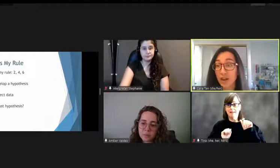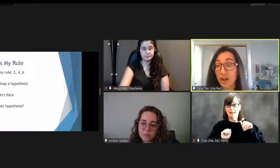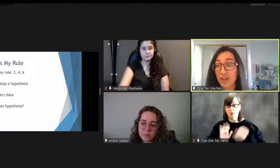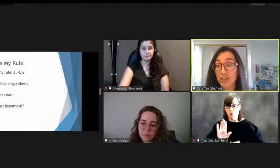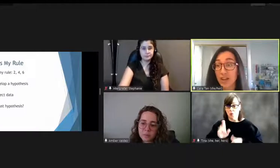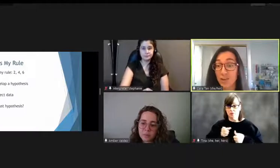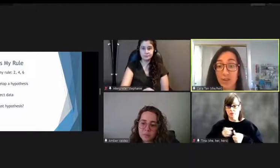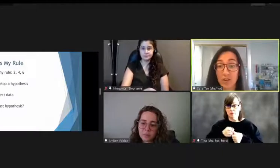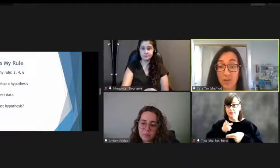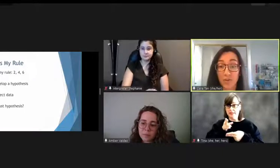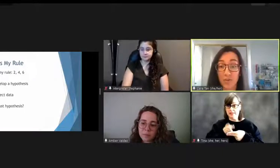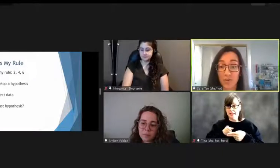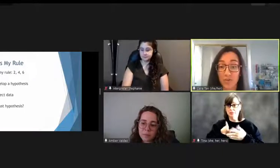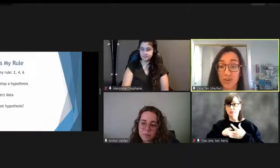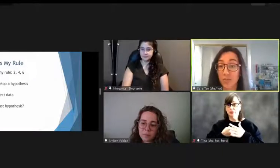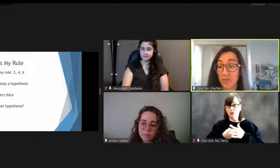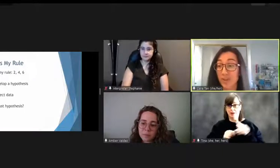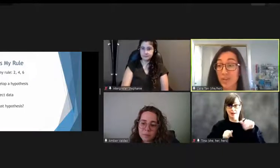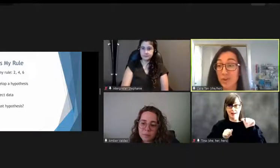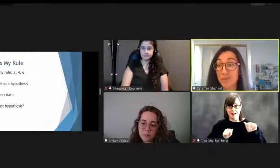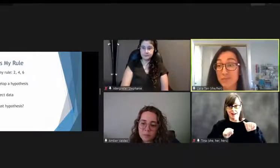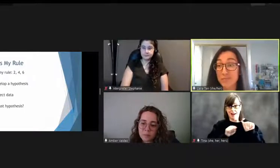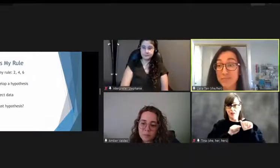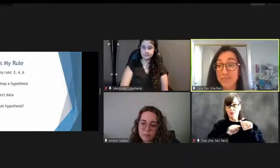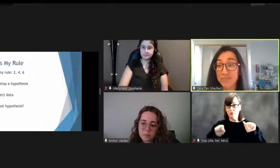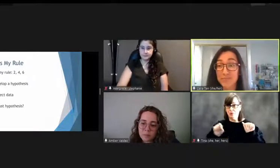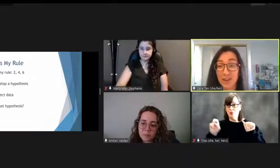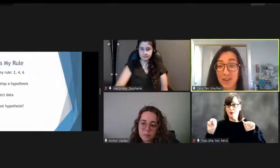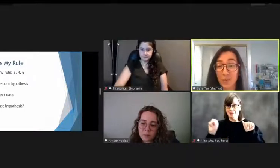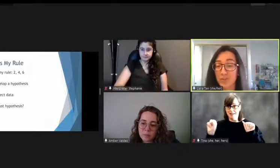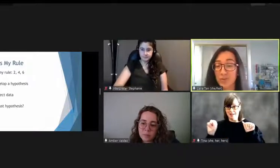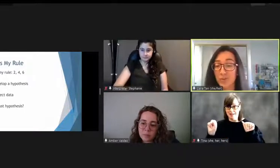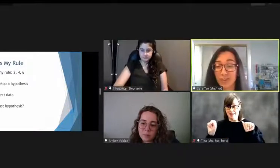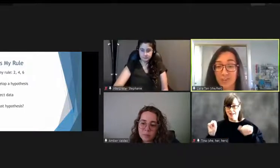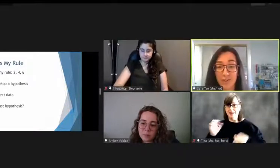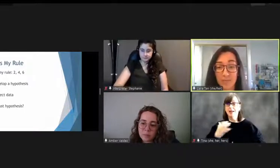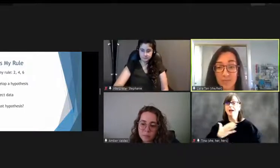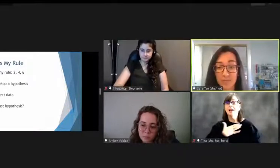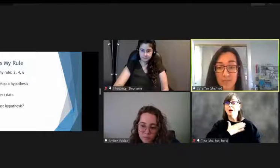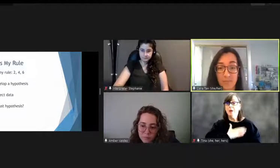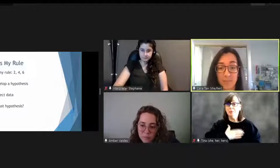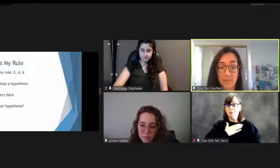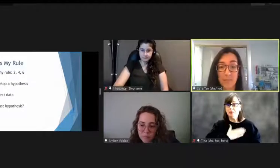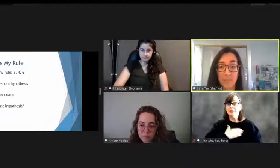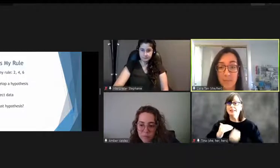go ahead and type in another set of 3 numbers, and I will tell you yes or no.